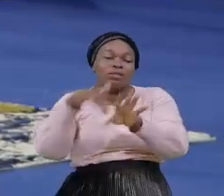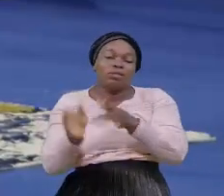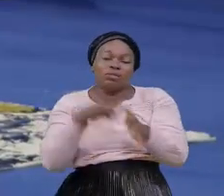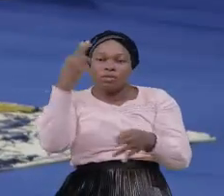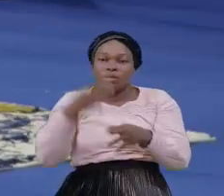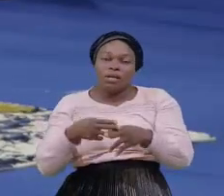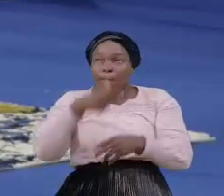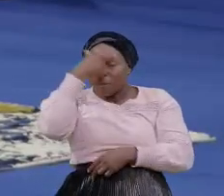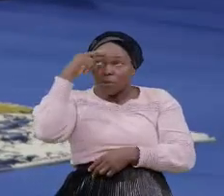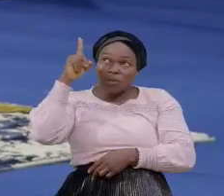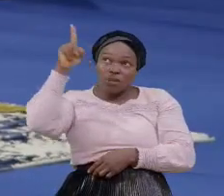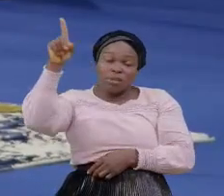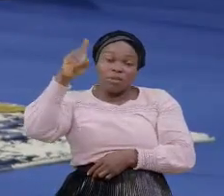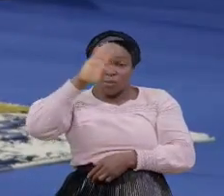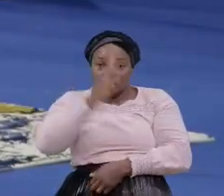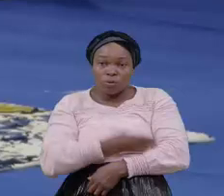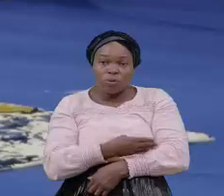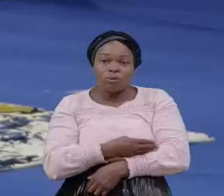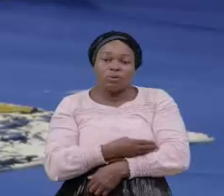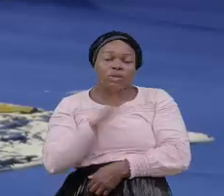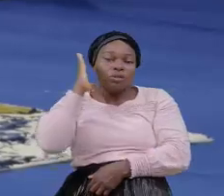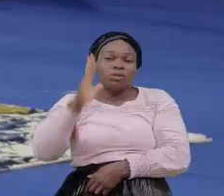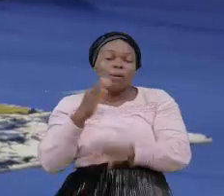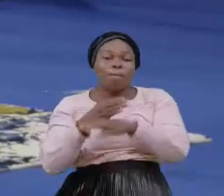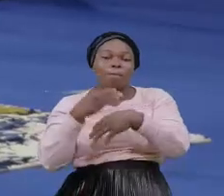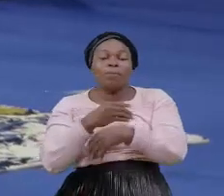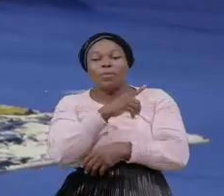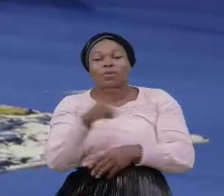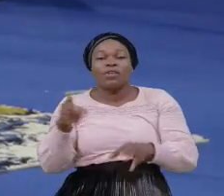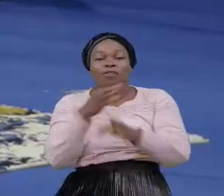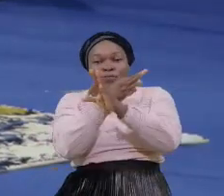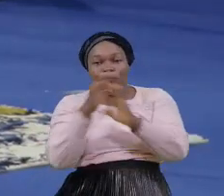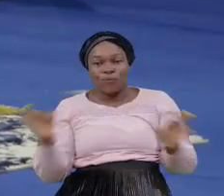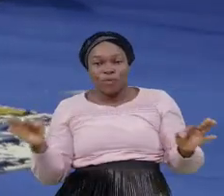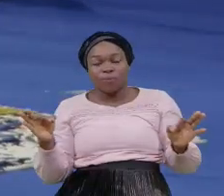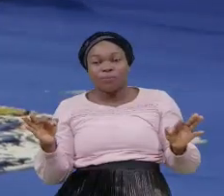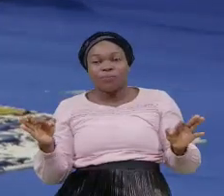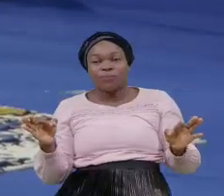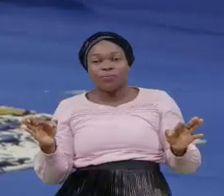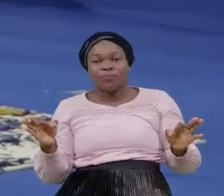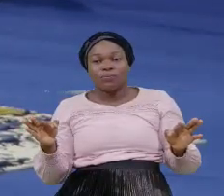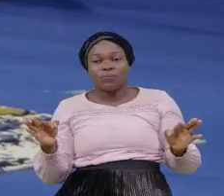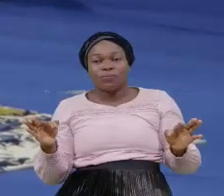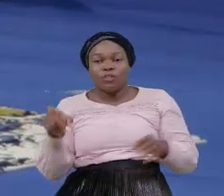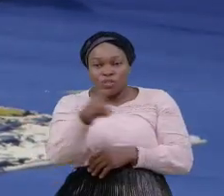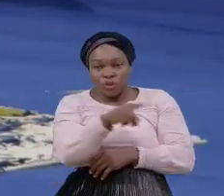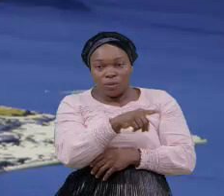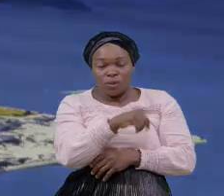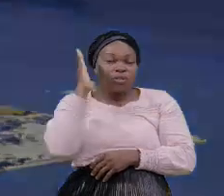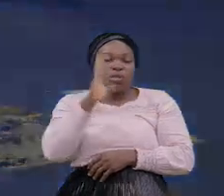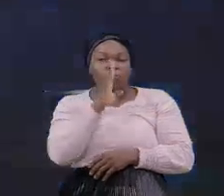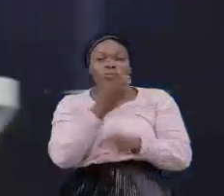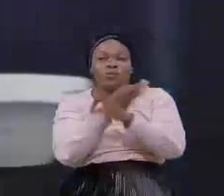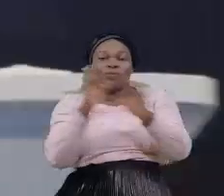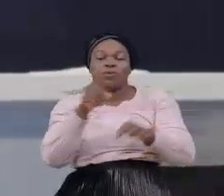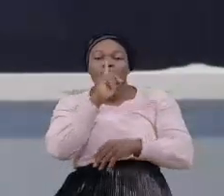if the Son shall therefore shall make you free, ye shall be free indeed. Now look